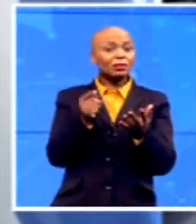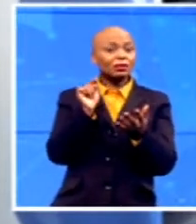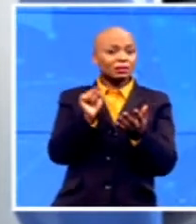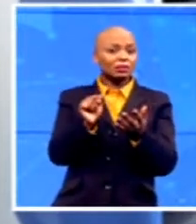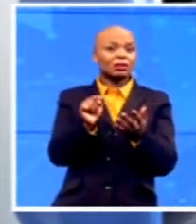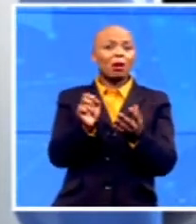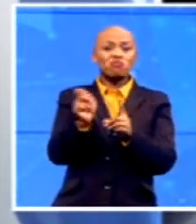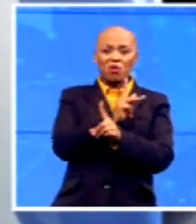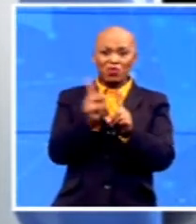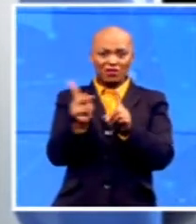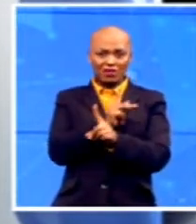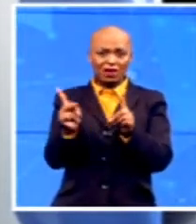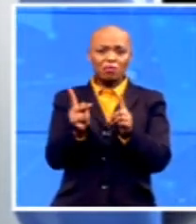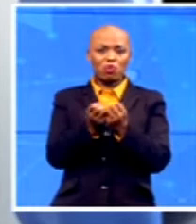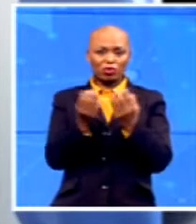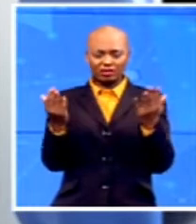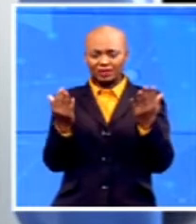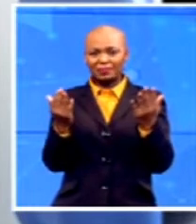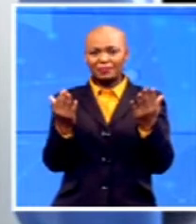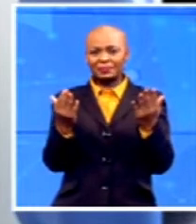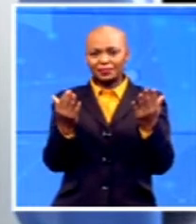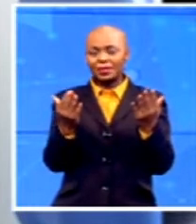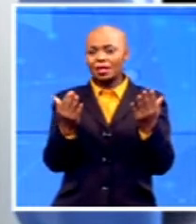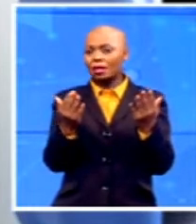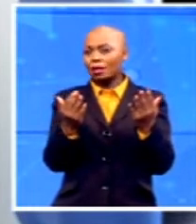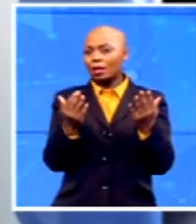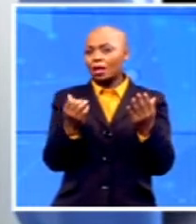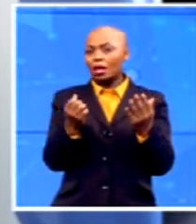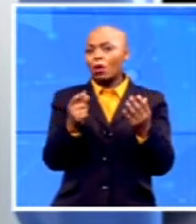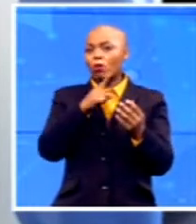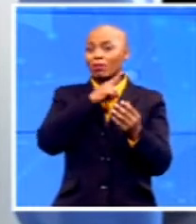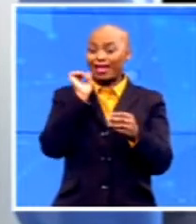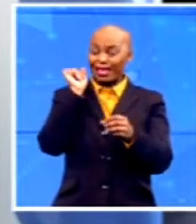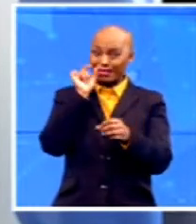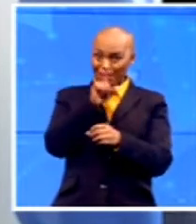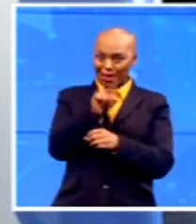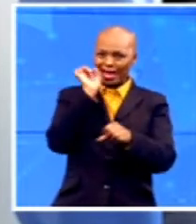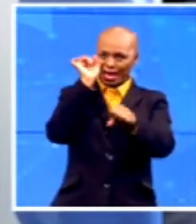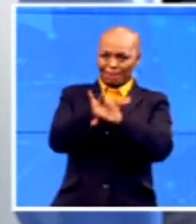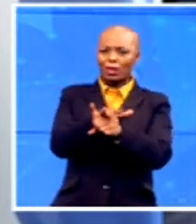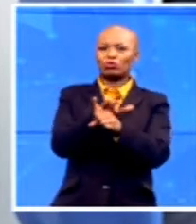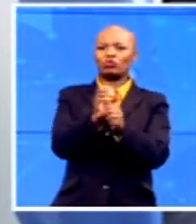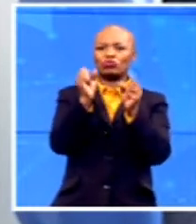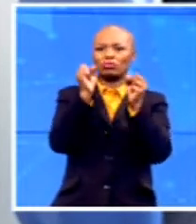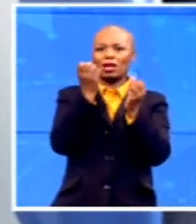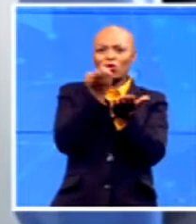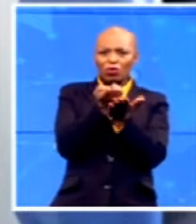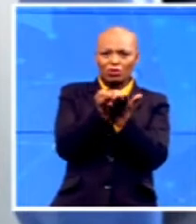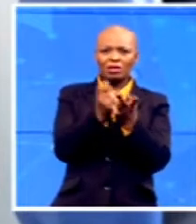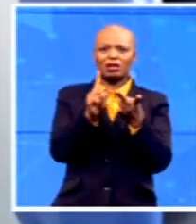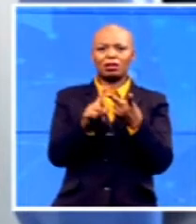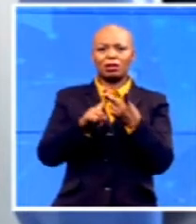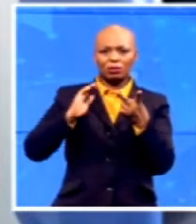have a strong hold on the economic and social lives of millions of children, women, and men.